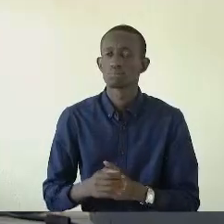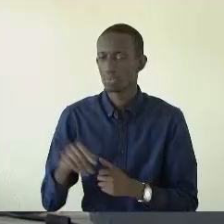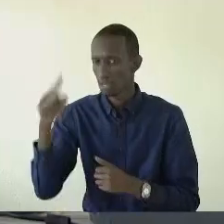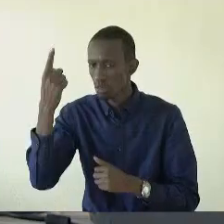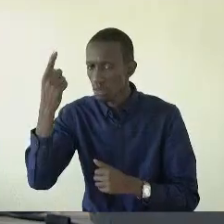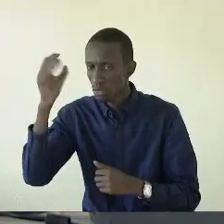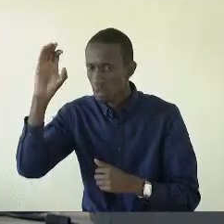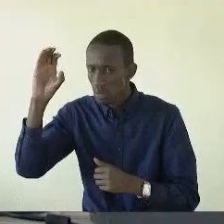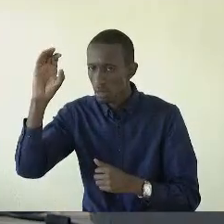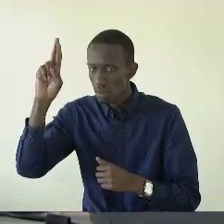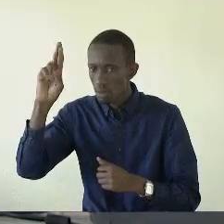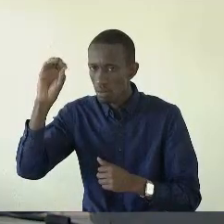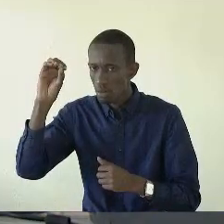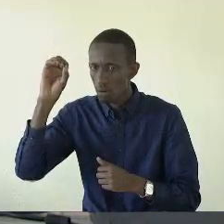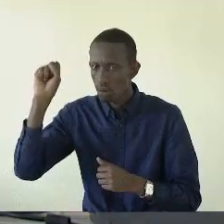cross-pollination.